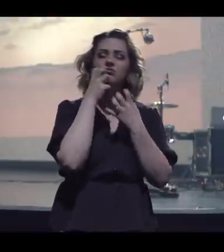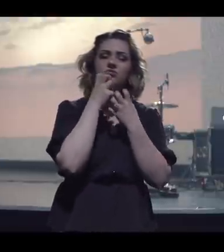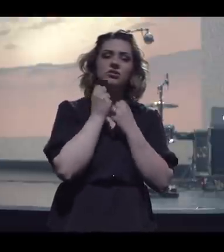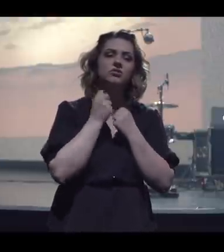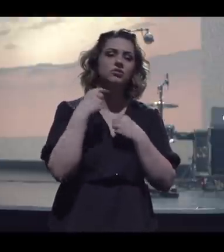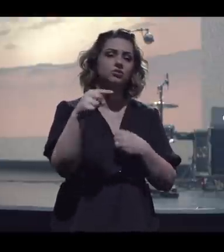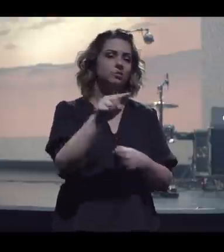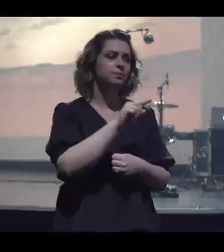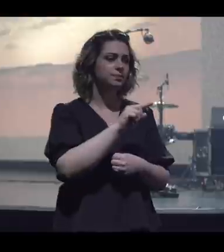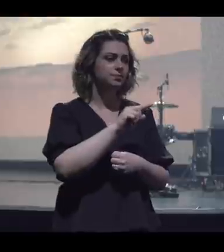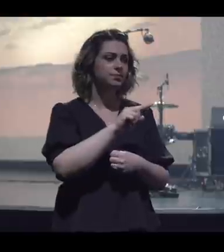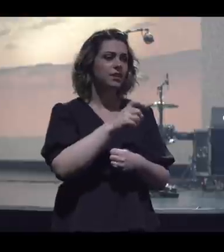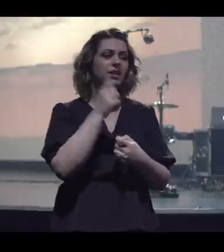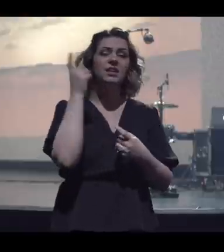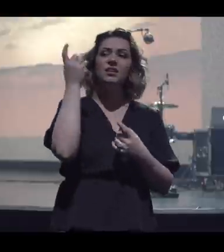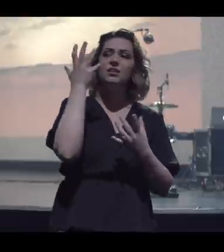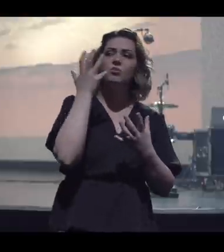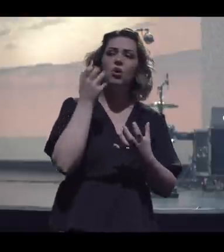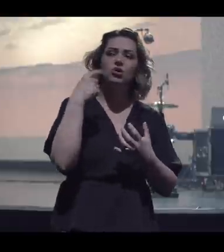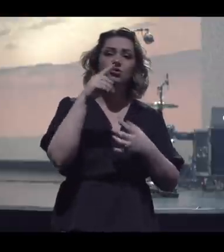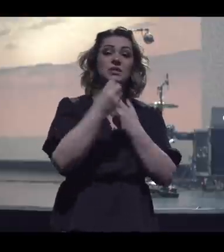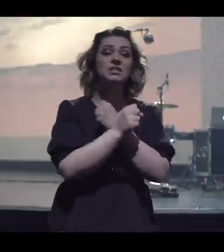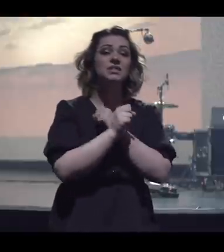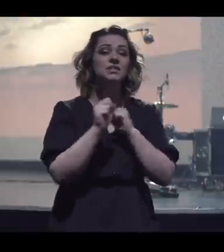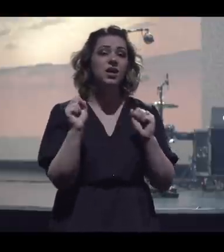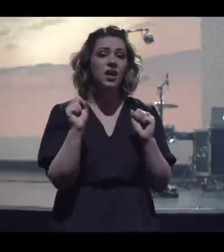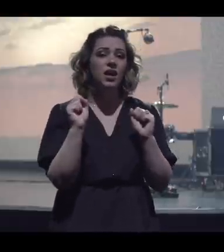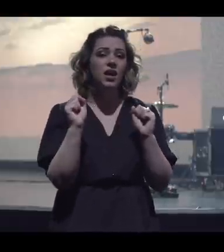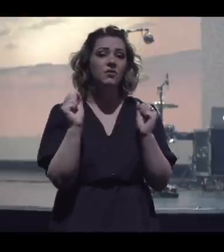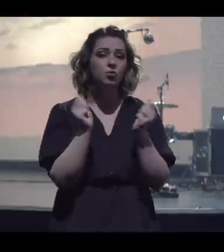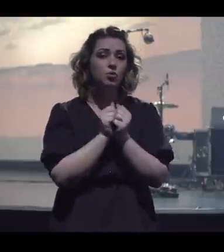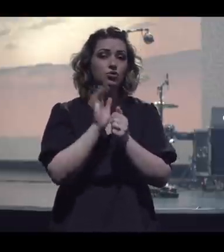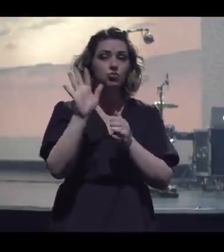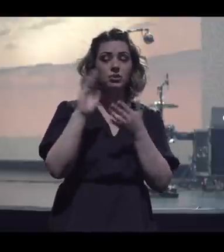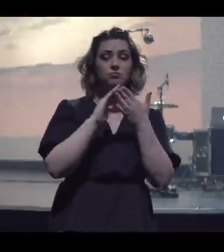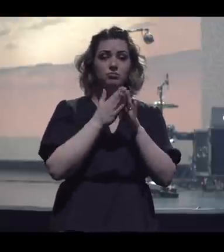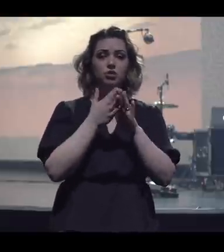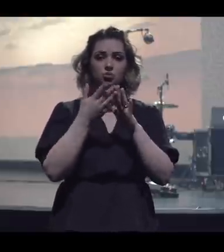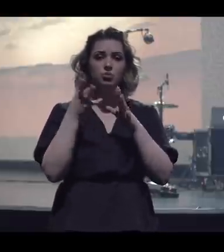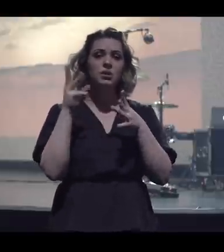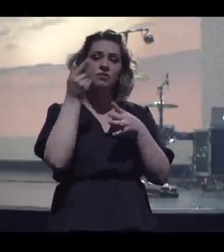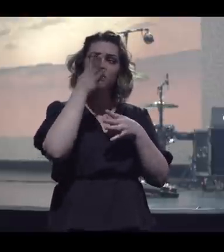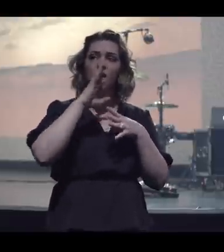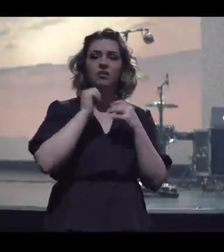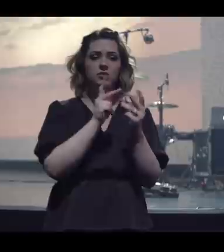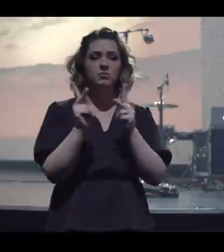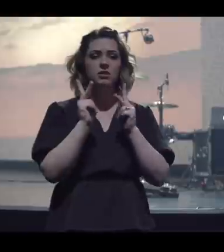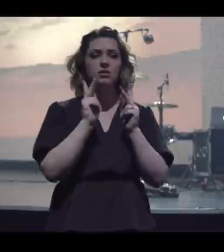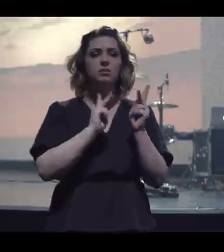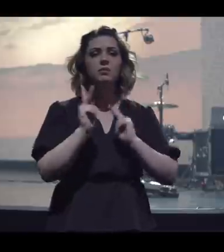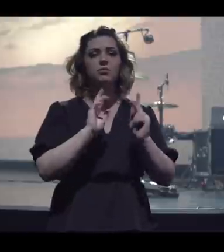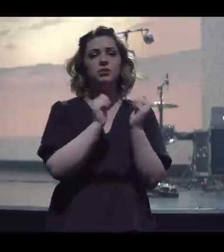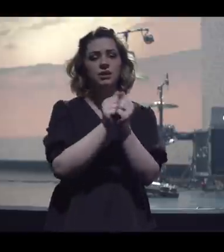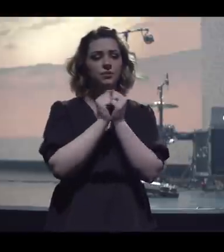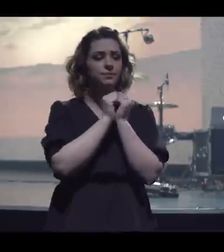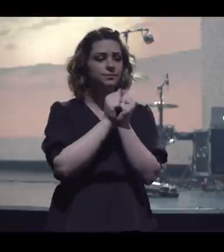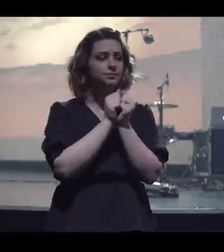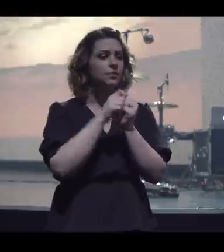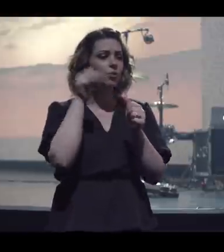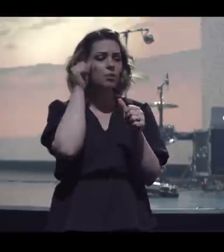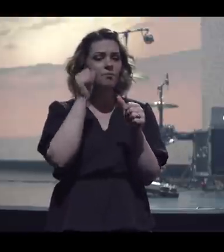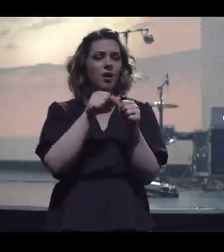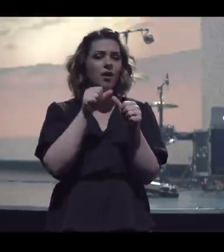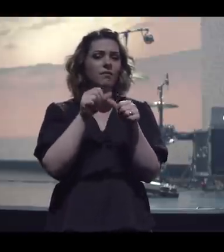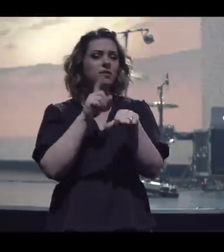you. And he wants you to be safe in the community of God's people. I'm reminded of a time